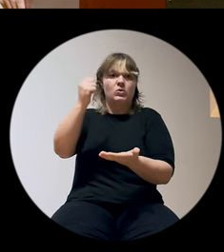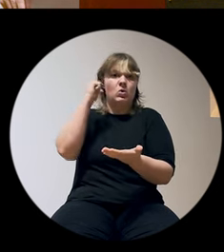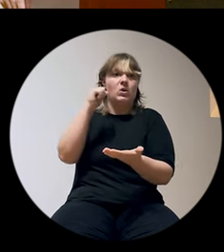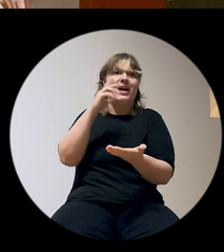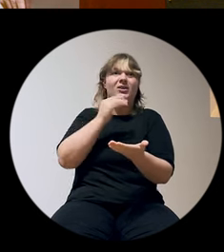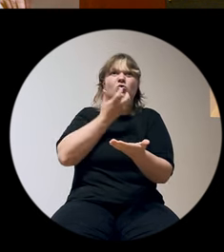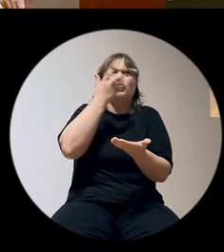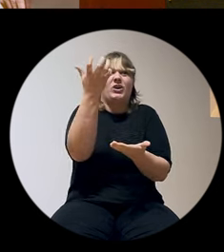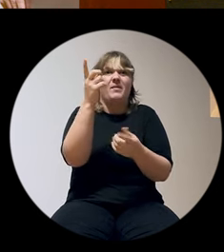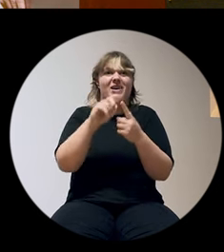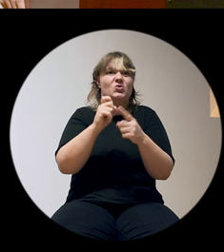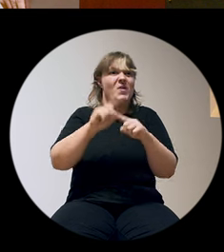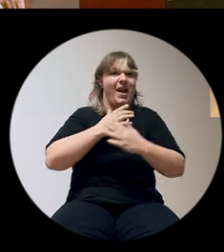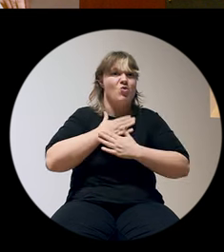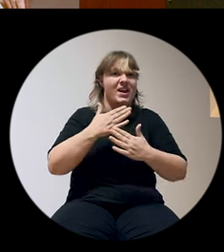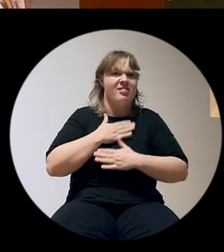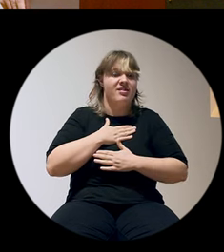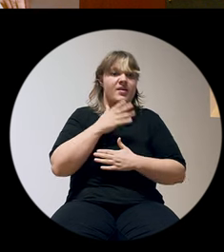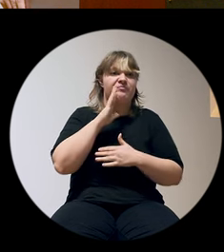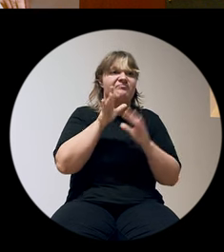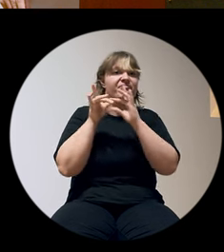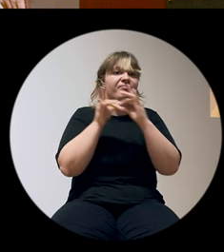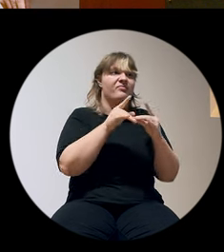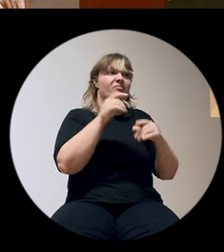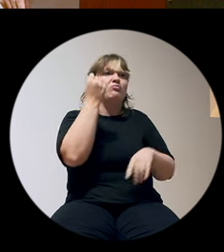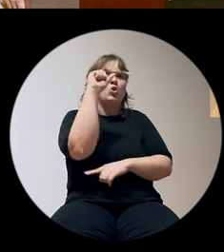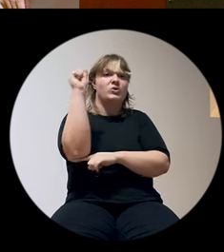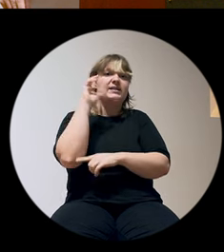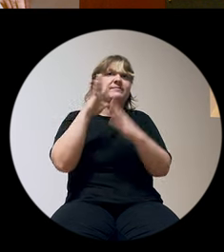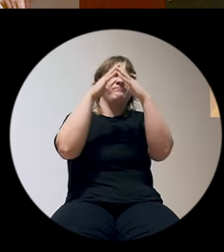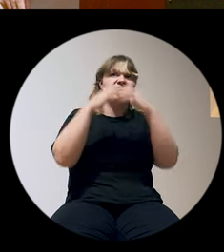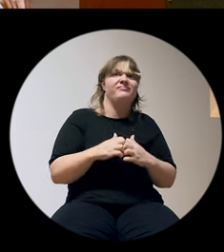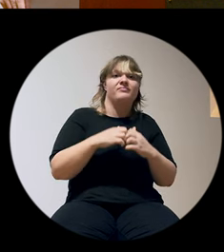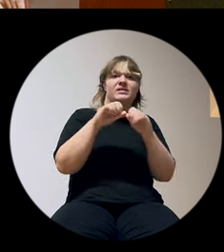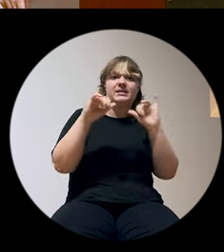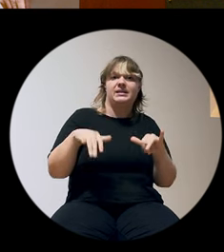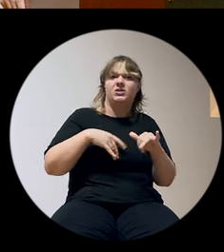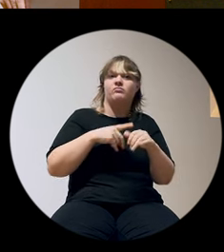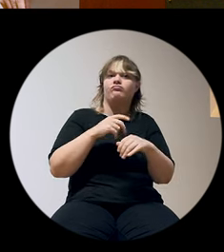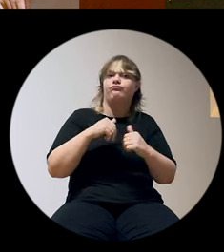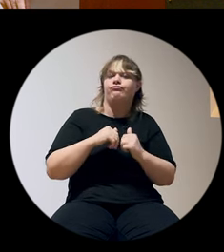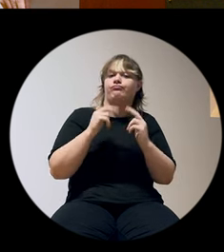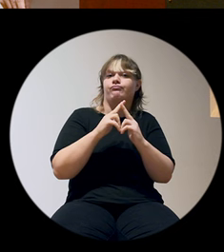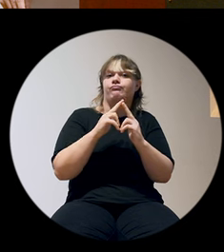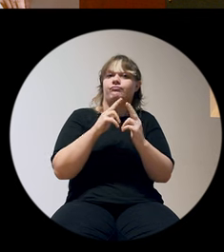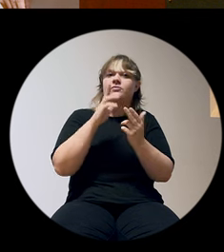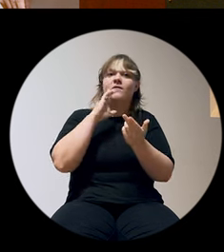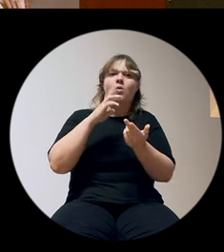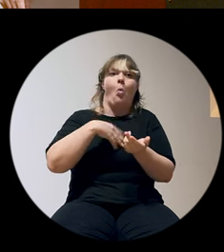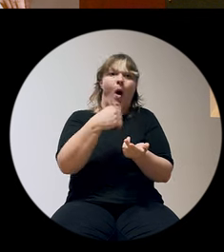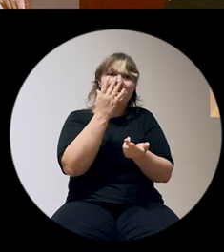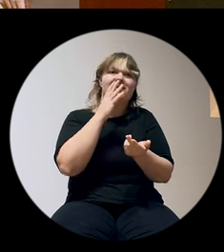you can't breathe encompasses protest aimed at tearing down the systems built to enforce whiteness, white privilege, heteropatriarchy, and